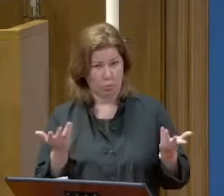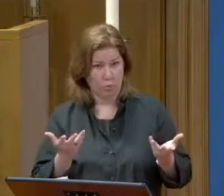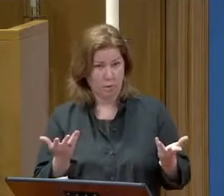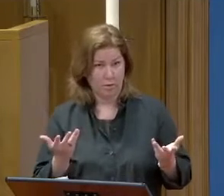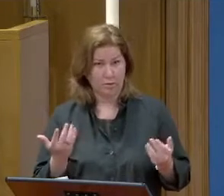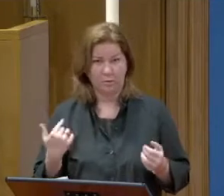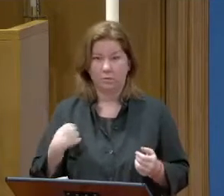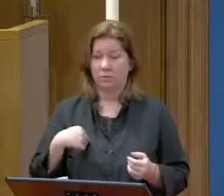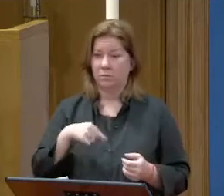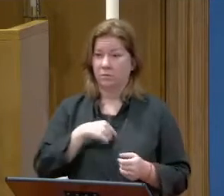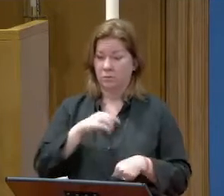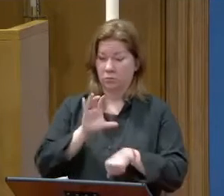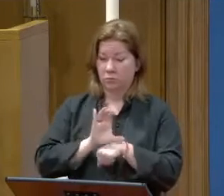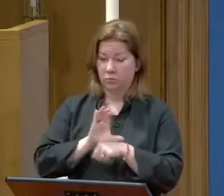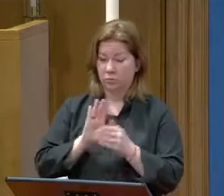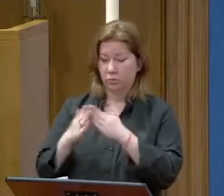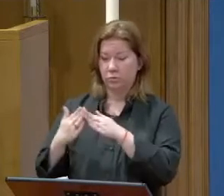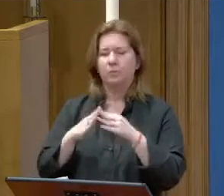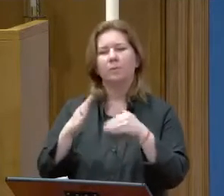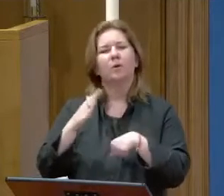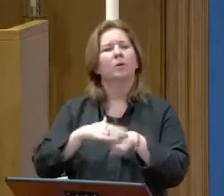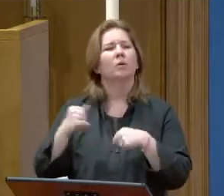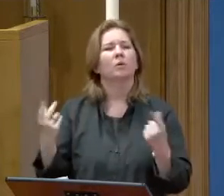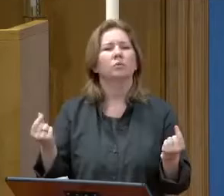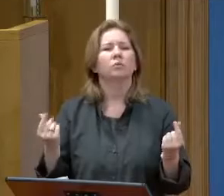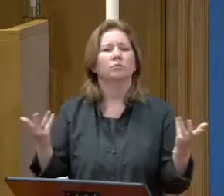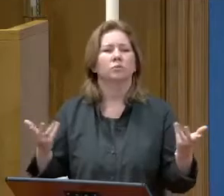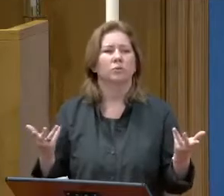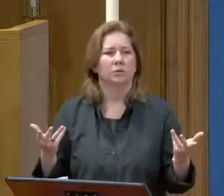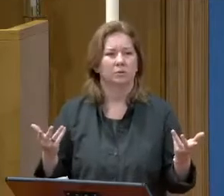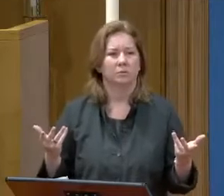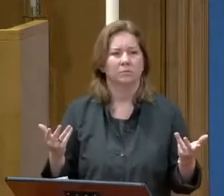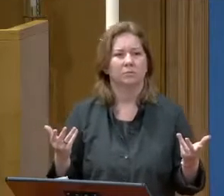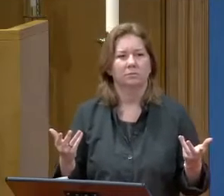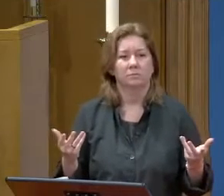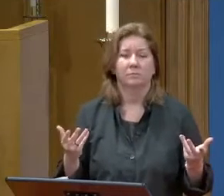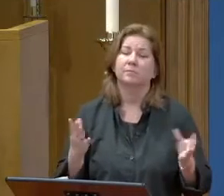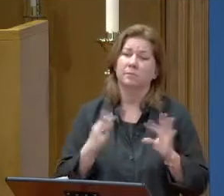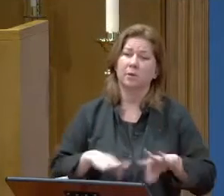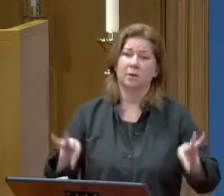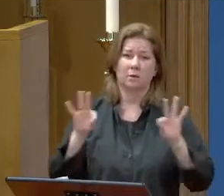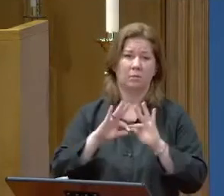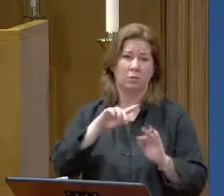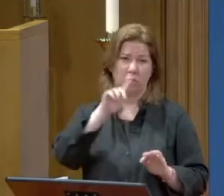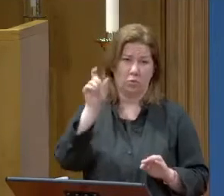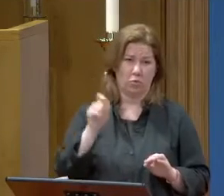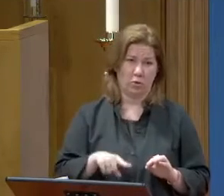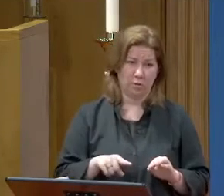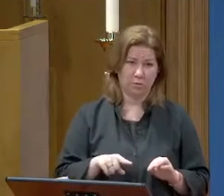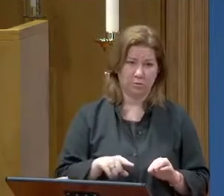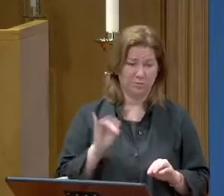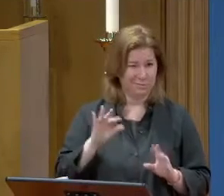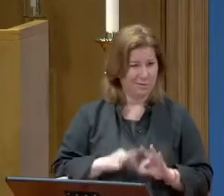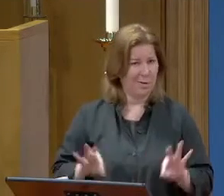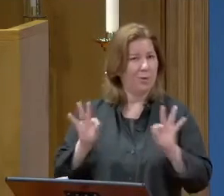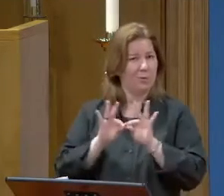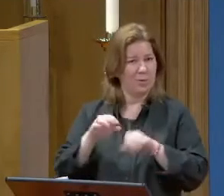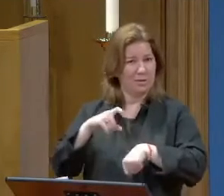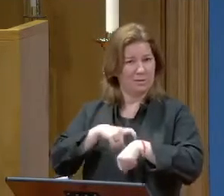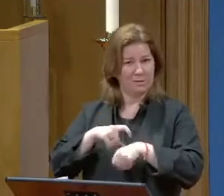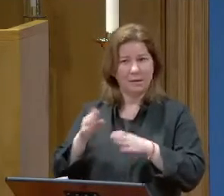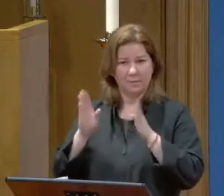What are we as a church community called to do? These are important questions that are worthy of our time and